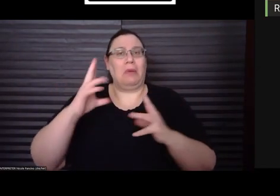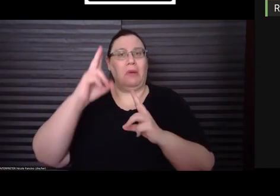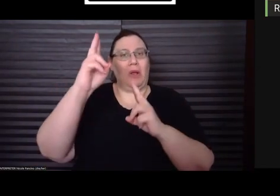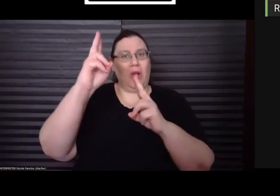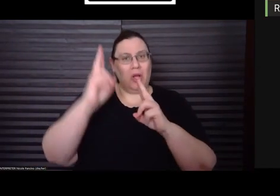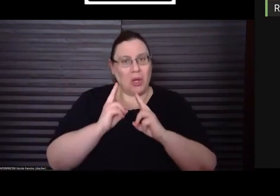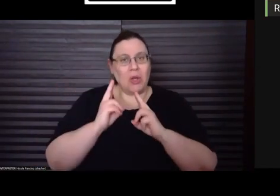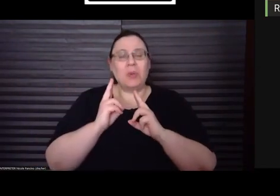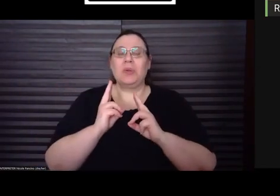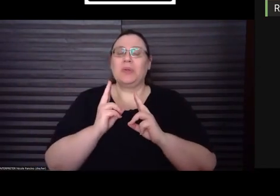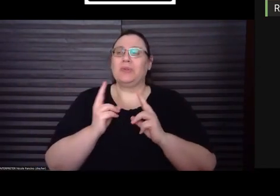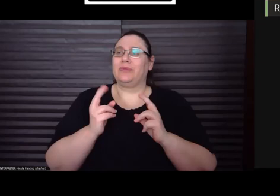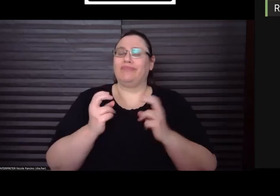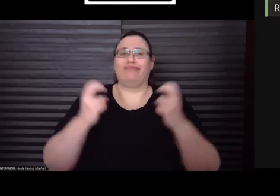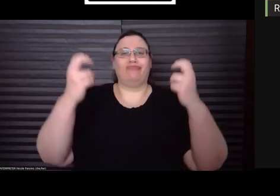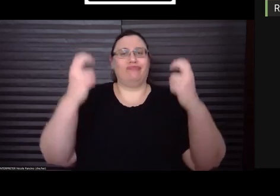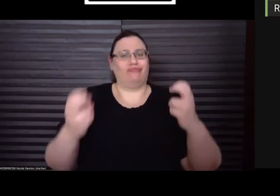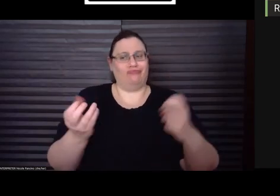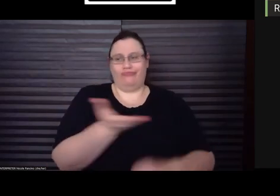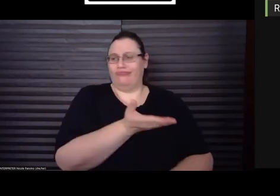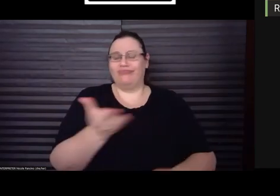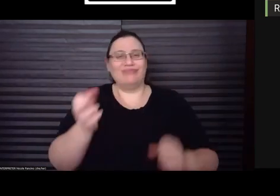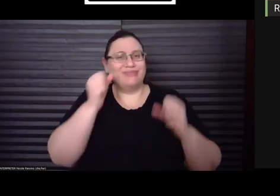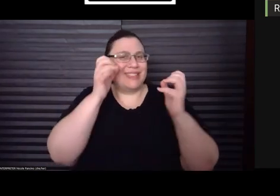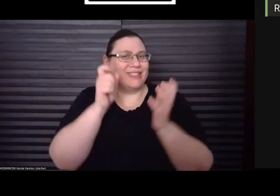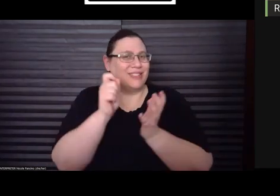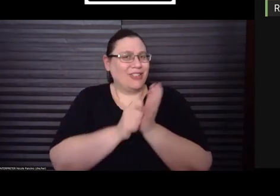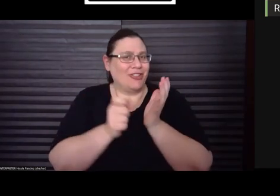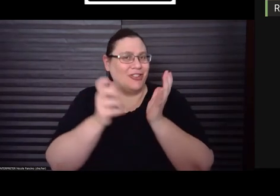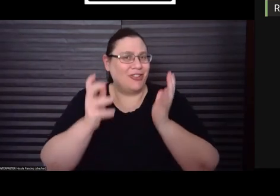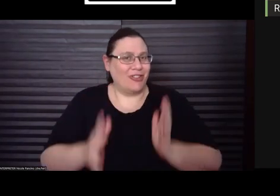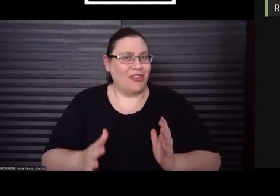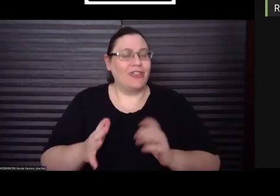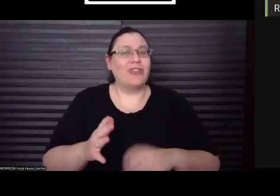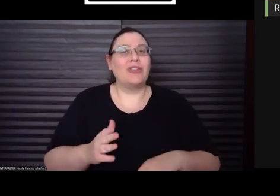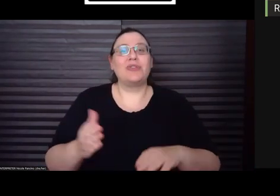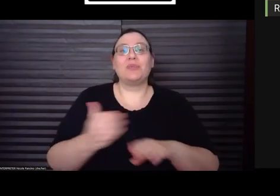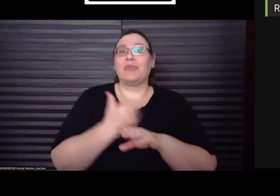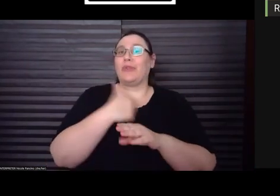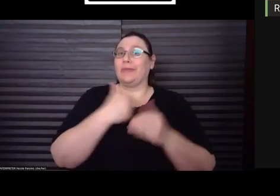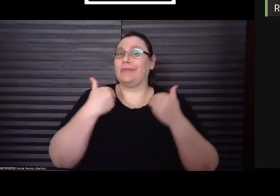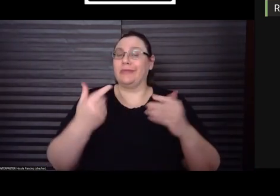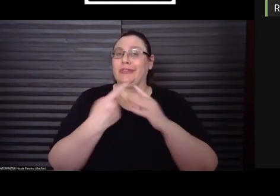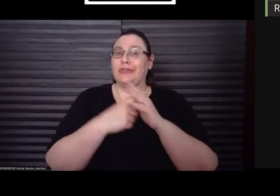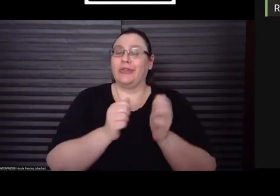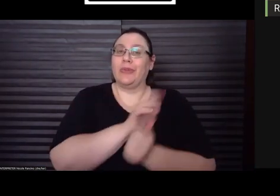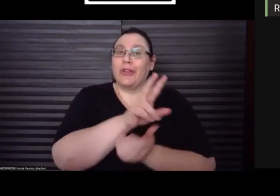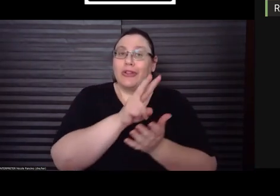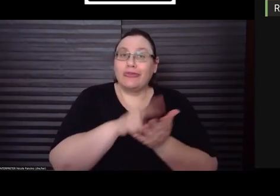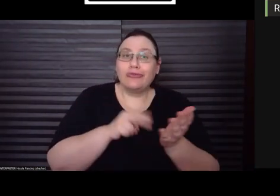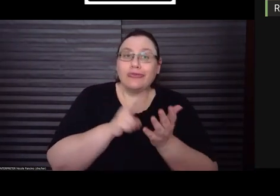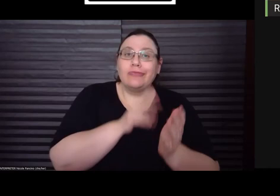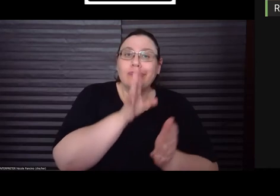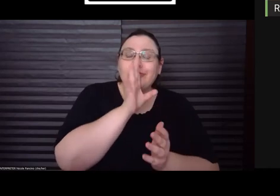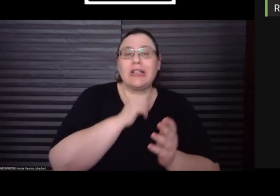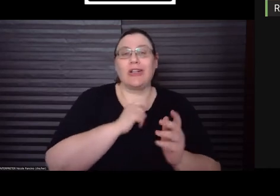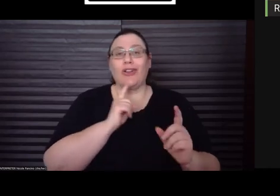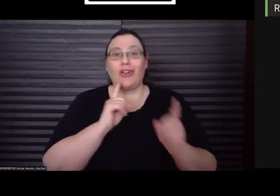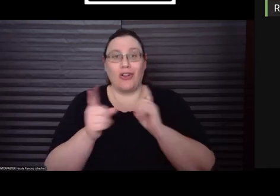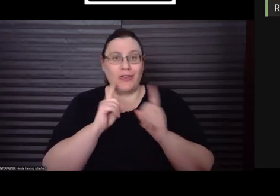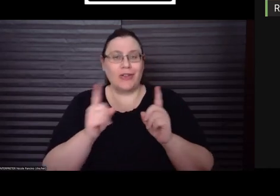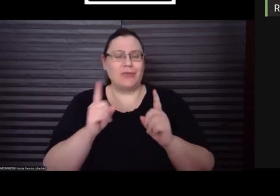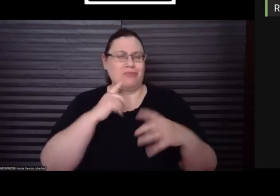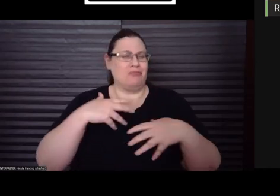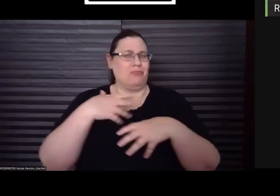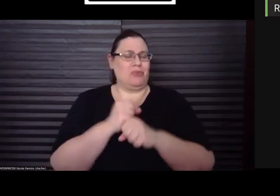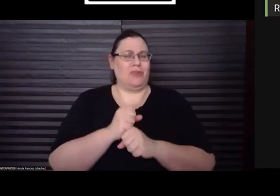thrilled and honored to be able to sit with these two amazing authors. And before we jump into readings and conversation, I'll give